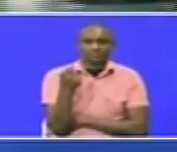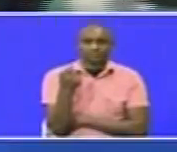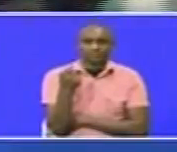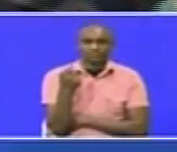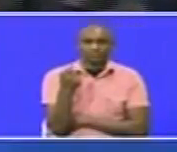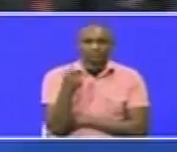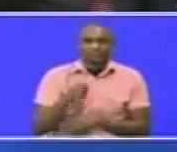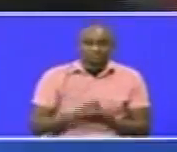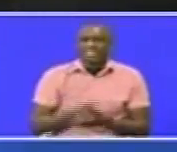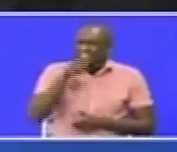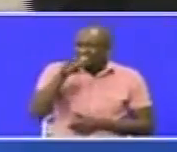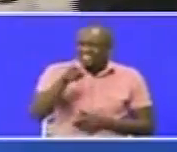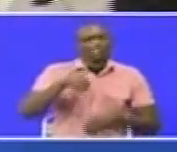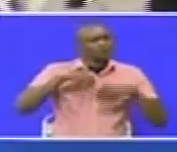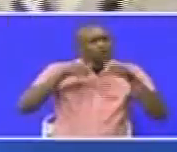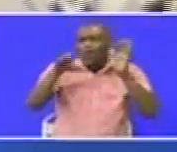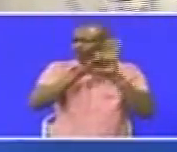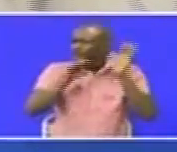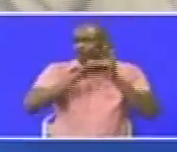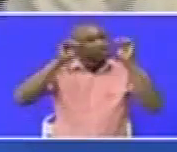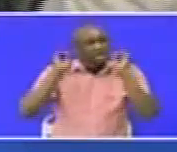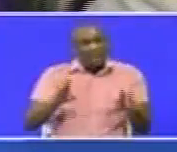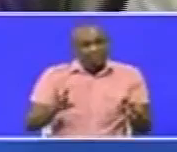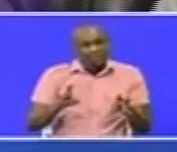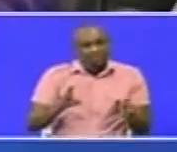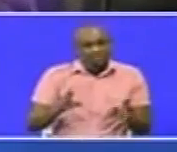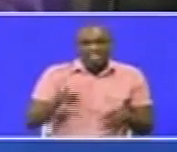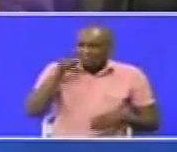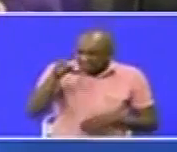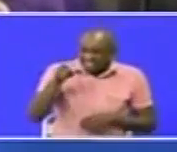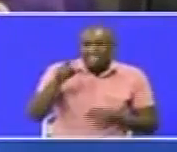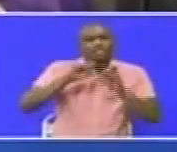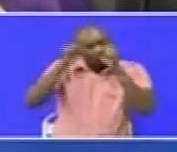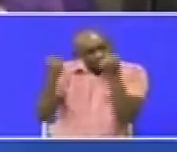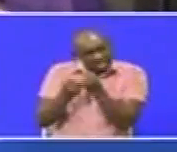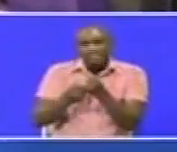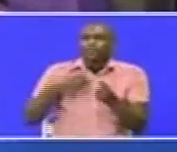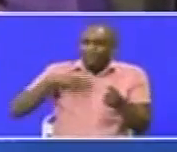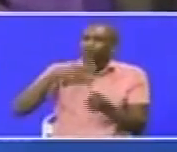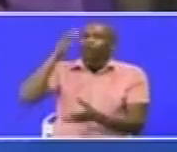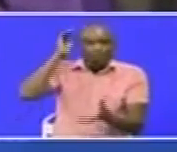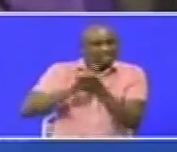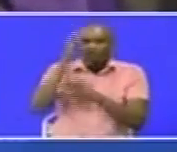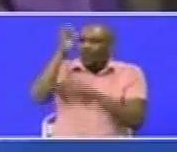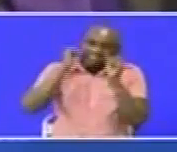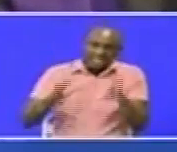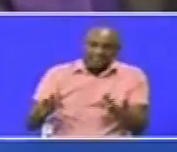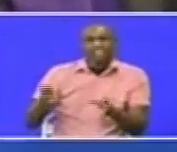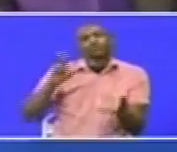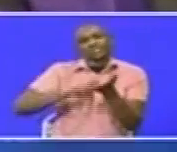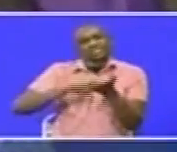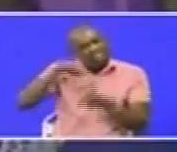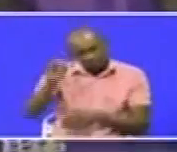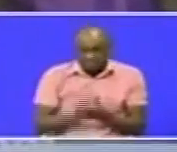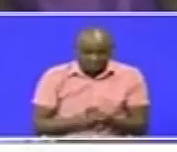It is unconstitutional for the ethics society to be registered because the preamble of